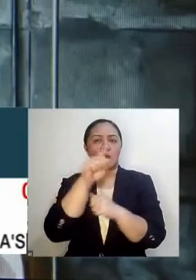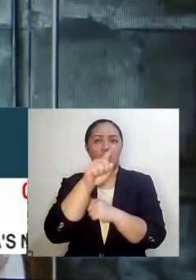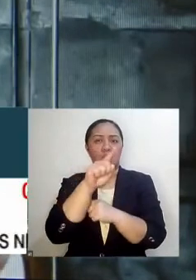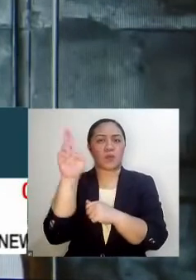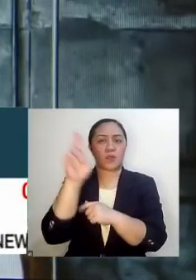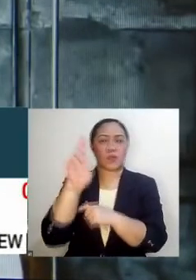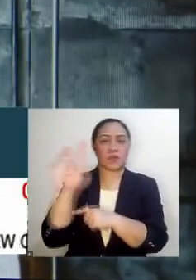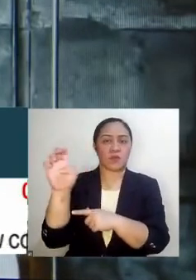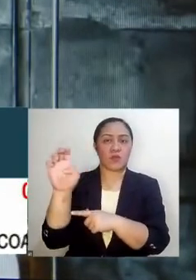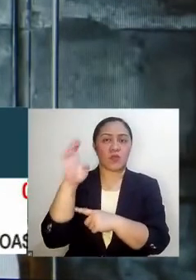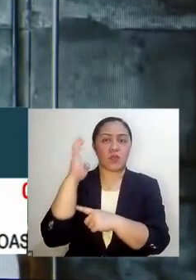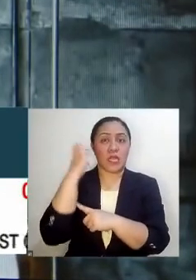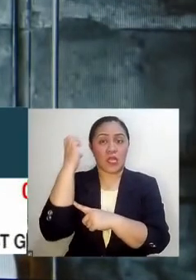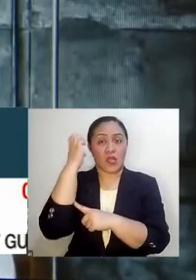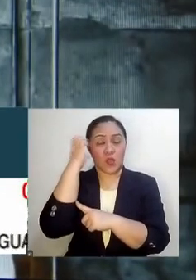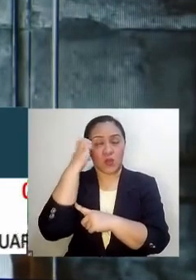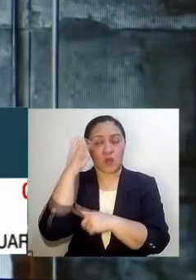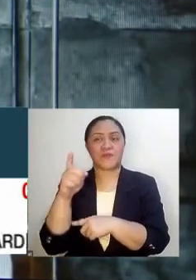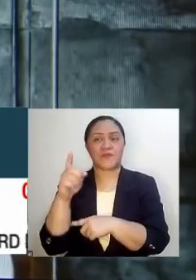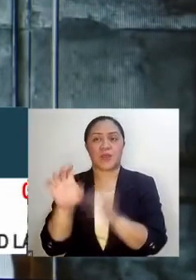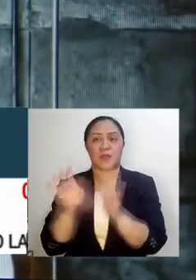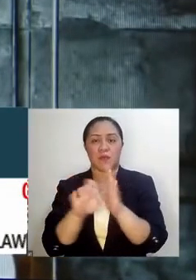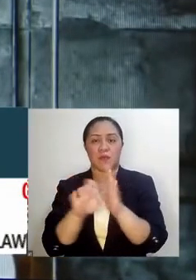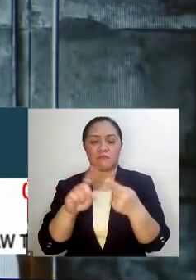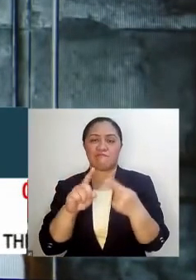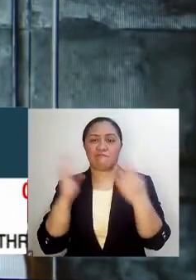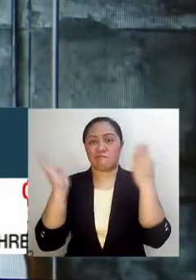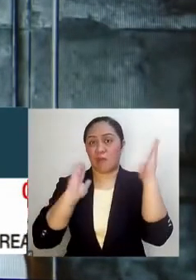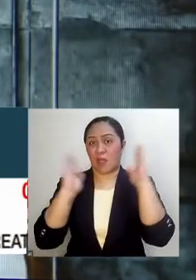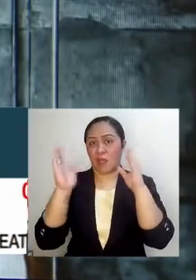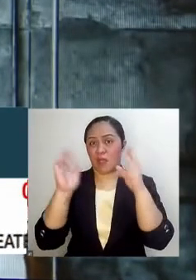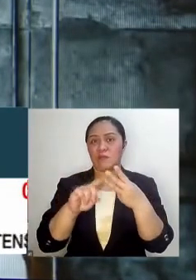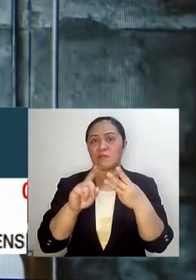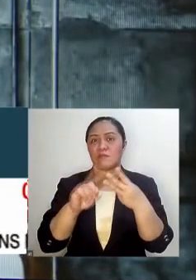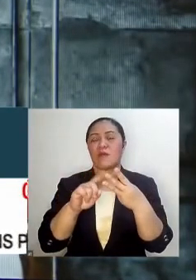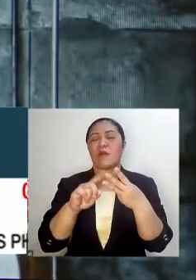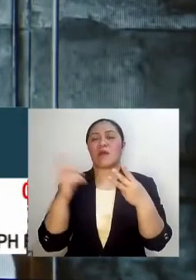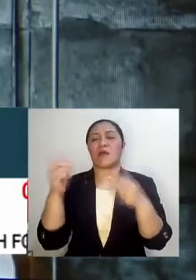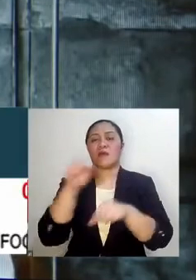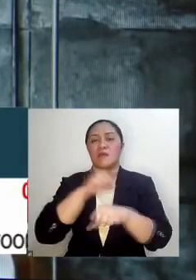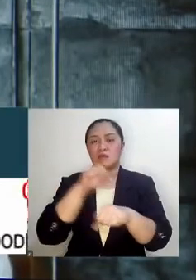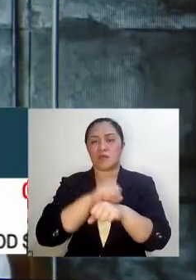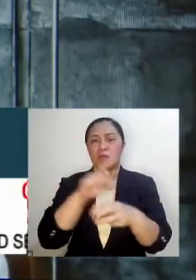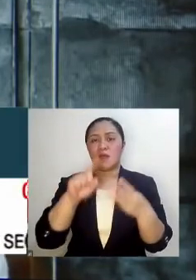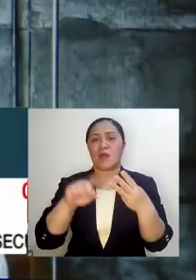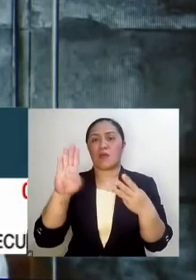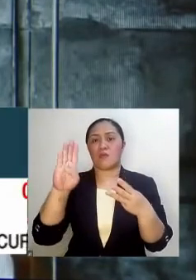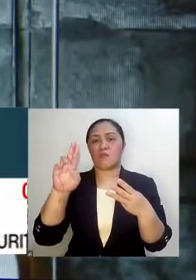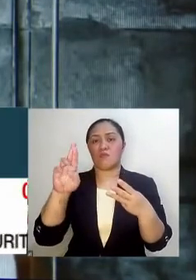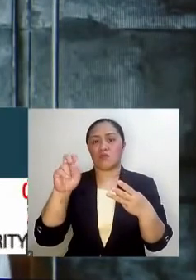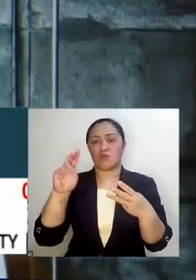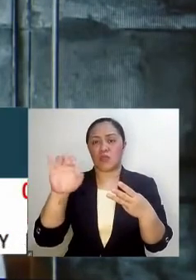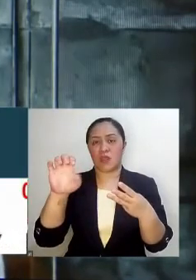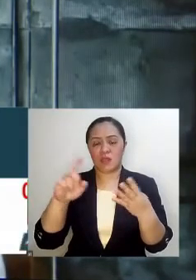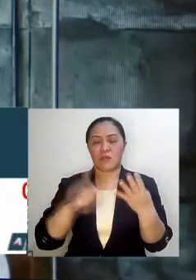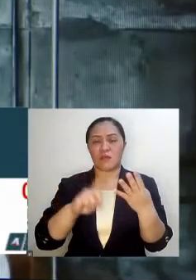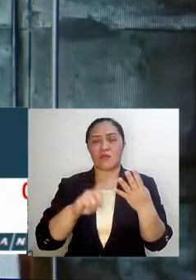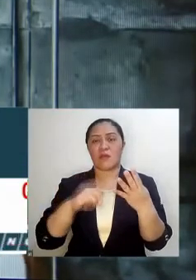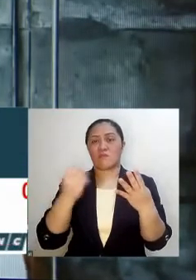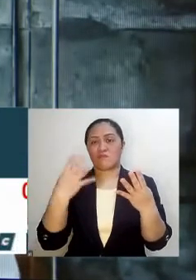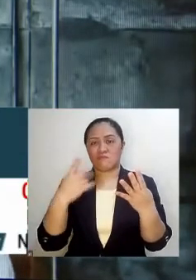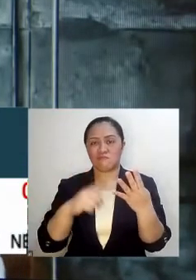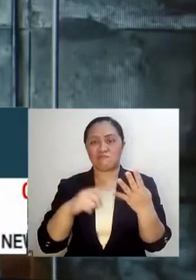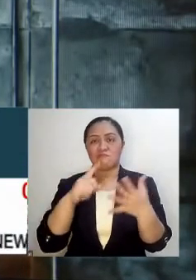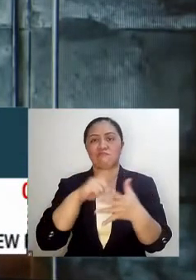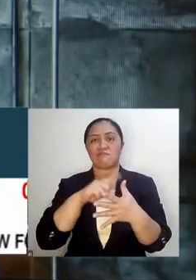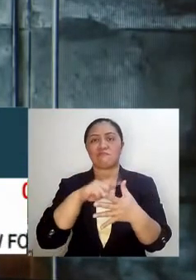So Malaysia, Singapore, like Korea, you know, Brunei, Darussalam, Kazakhstan, Australia,